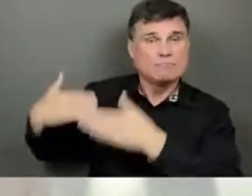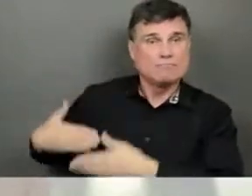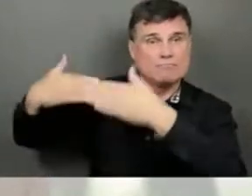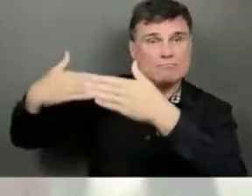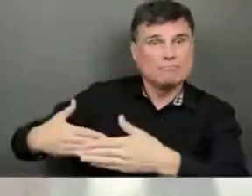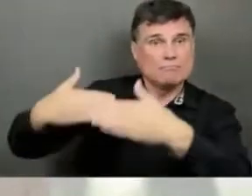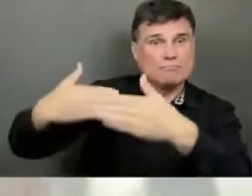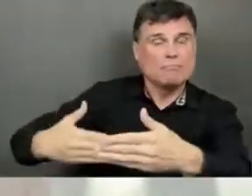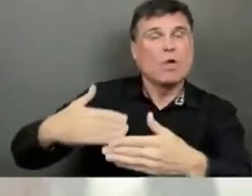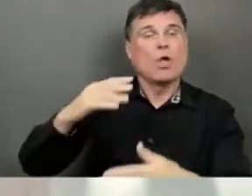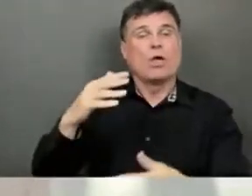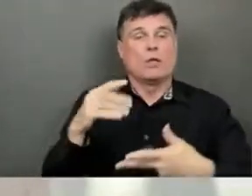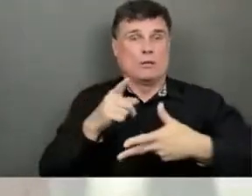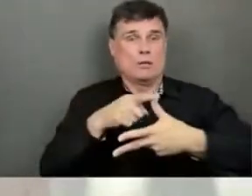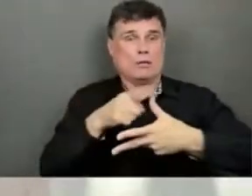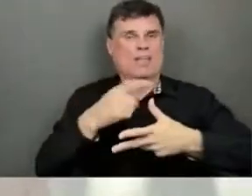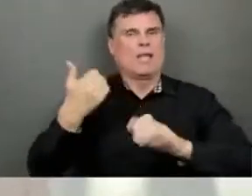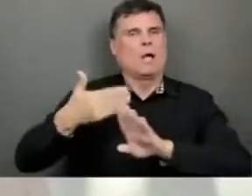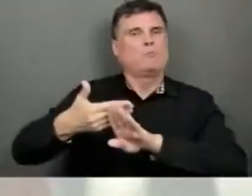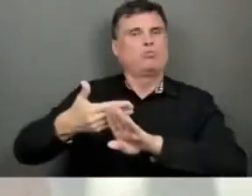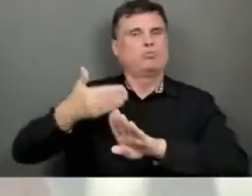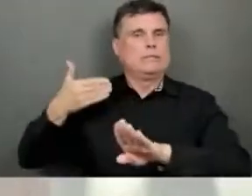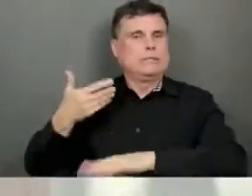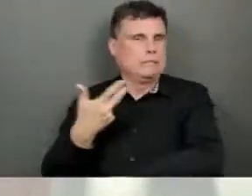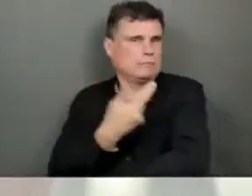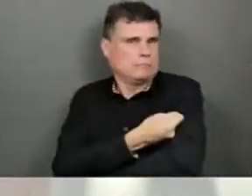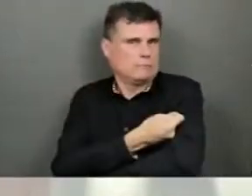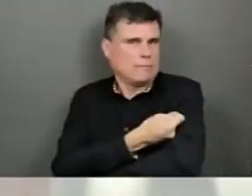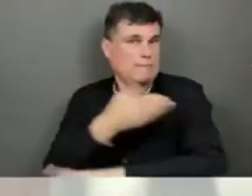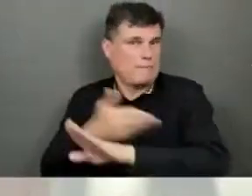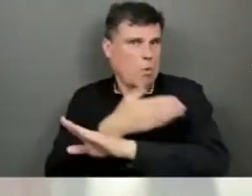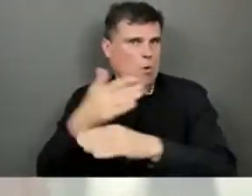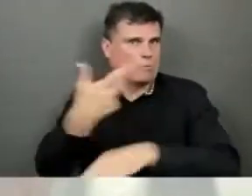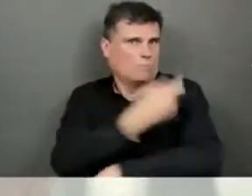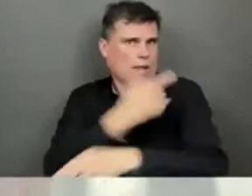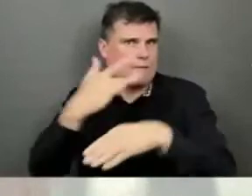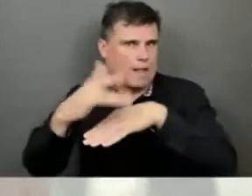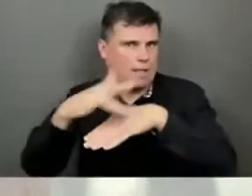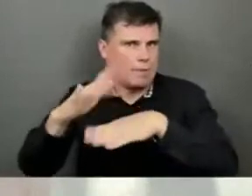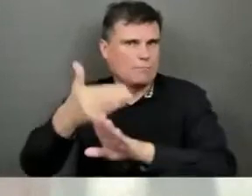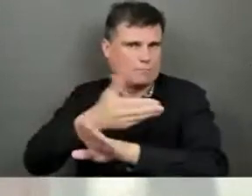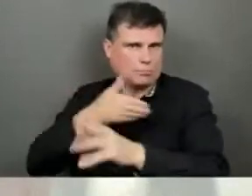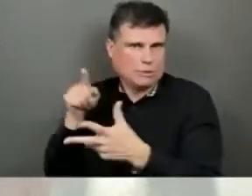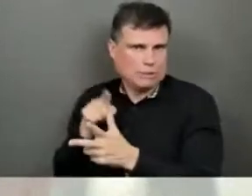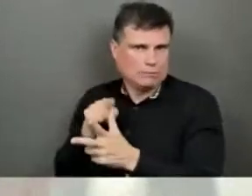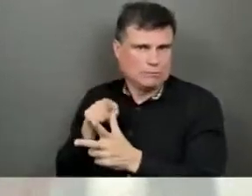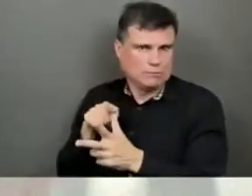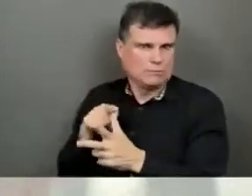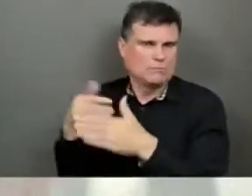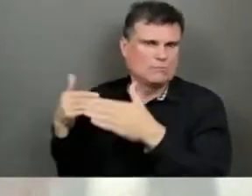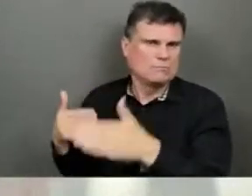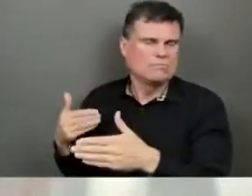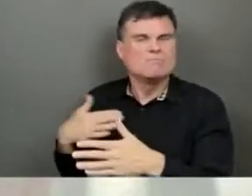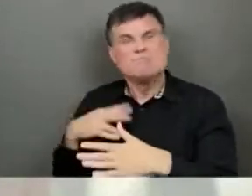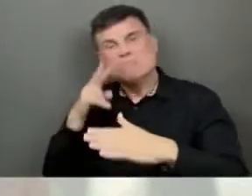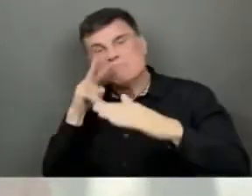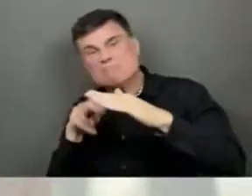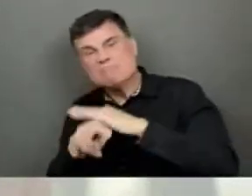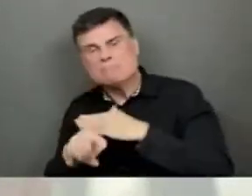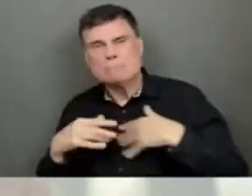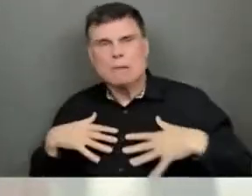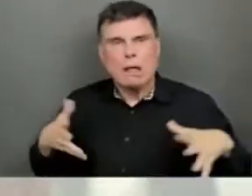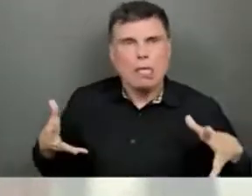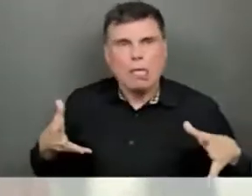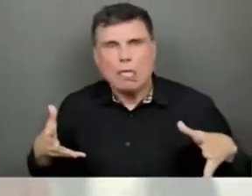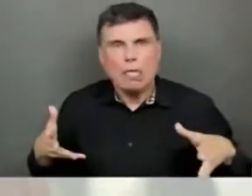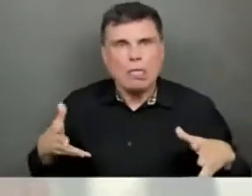and the uncertainty phase, and the phase where we were didn't know what was going to happen.